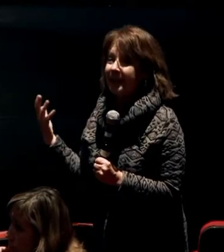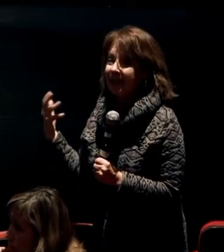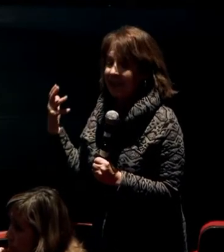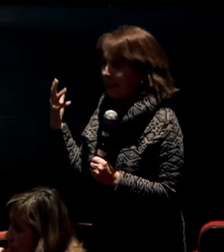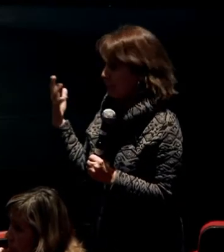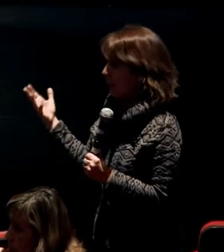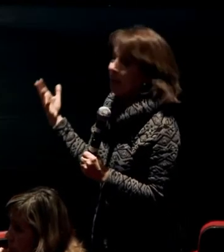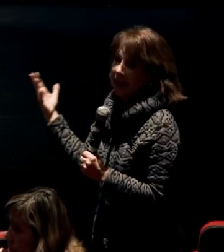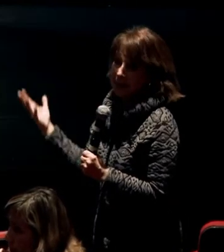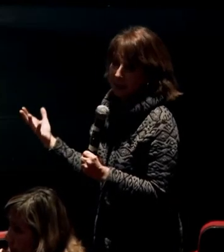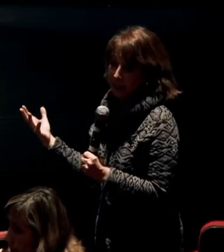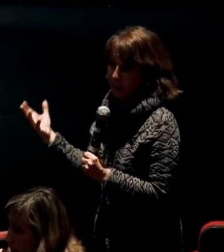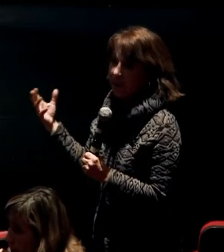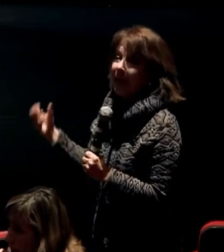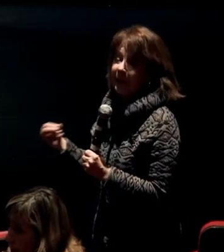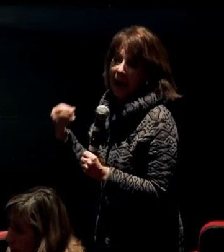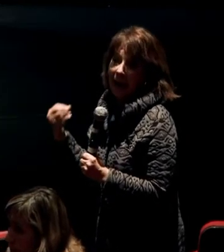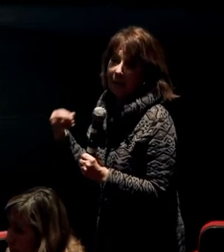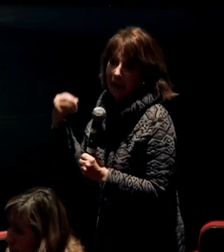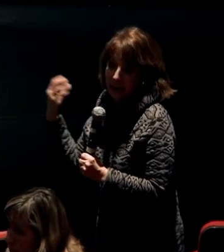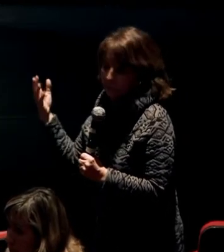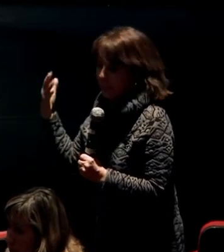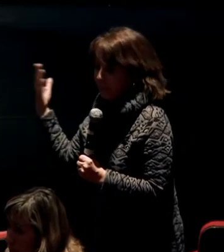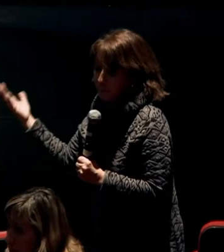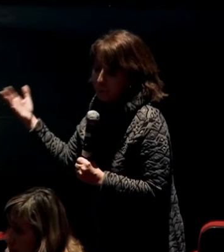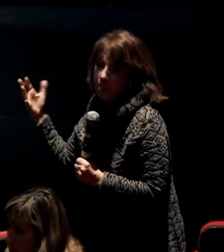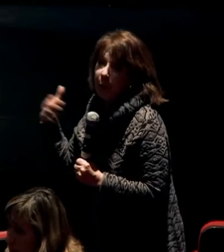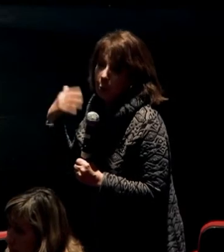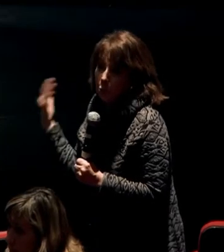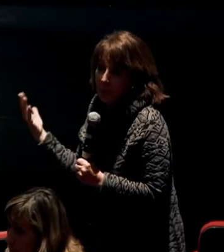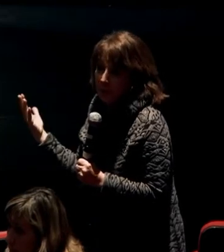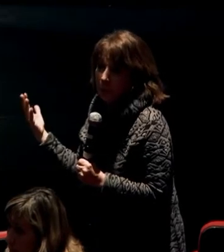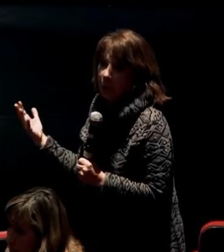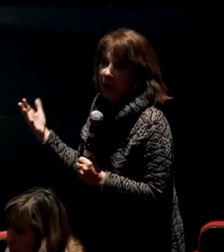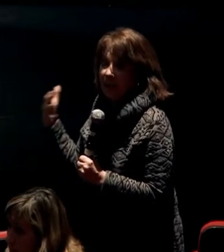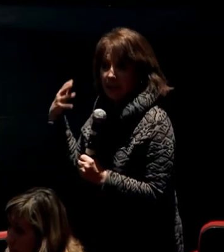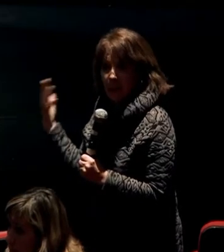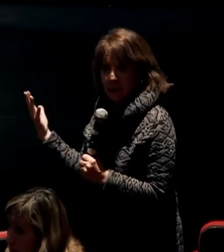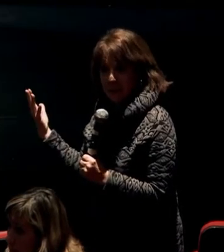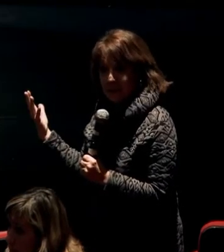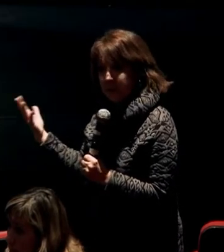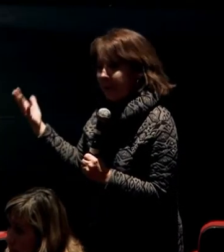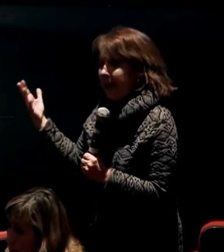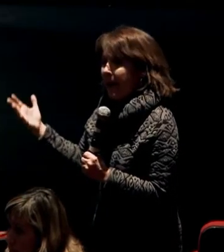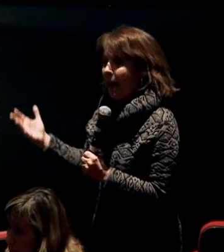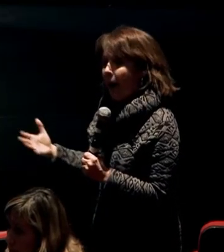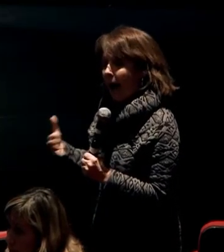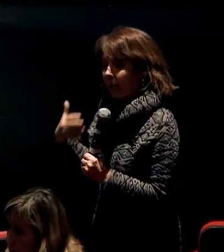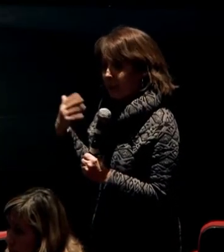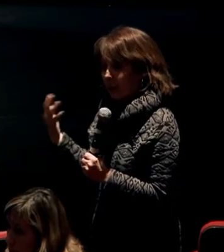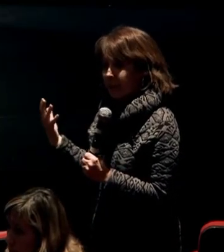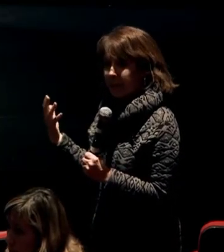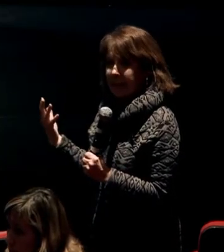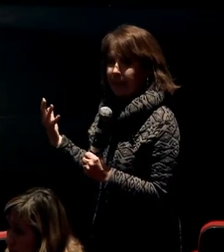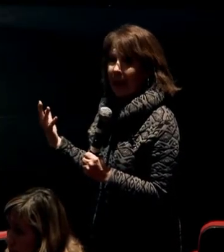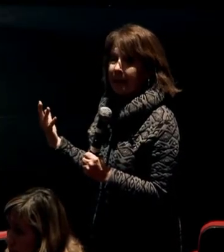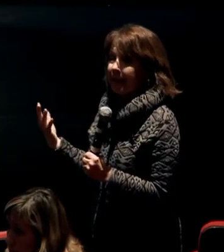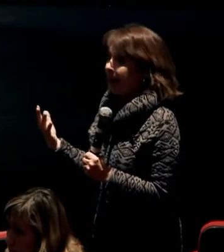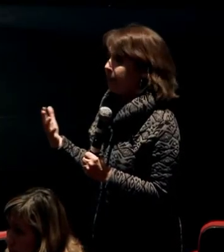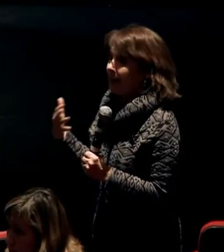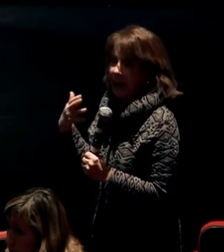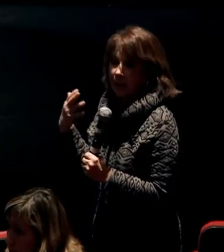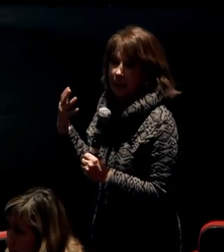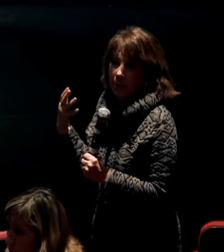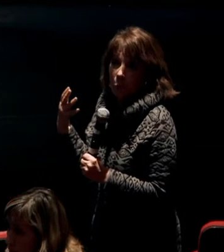other places in Winnipeg in the region to have joint programming and partners. We also